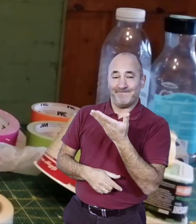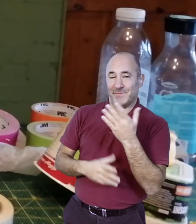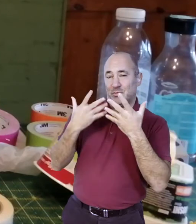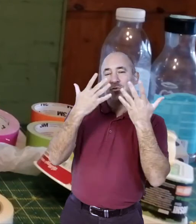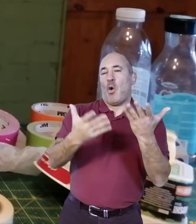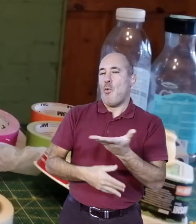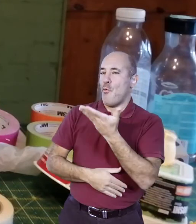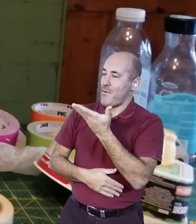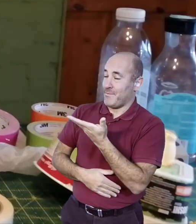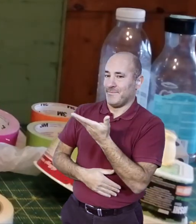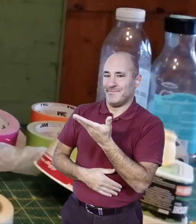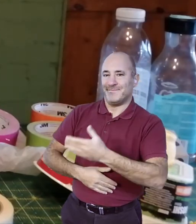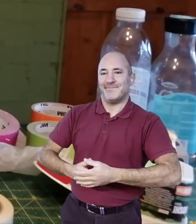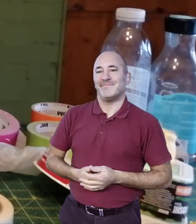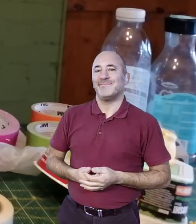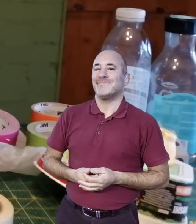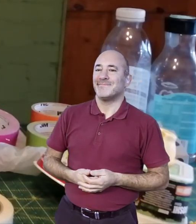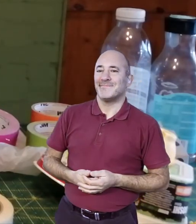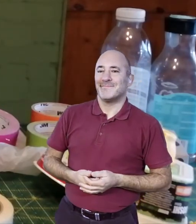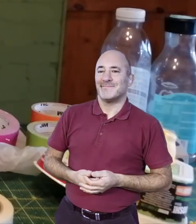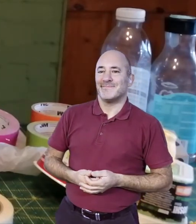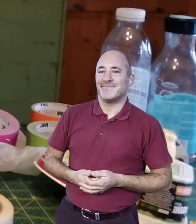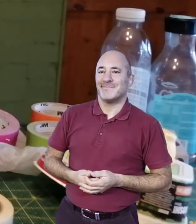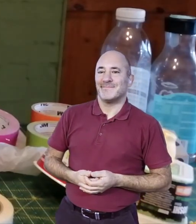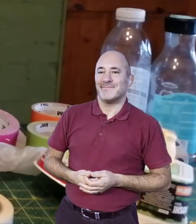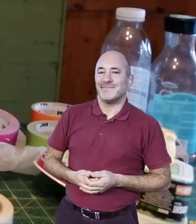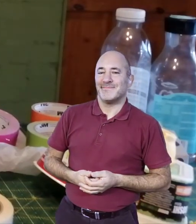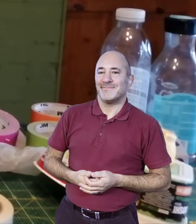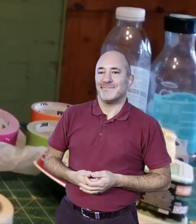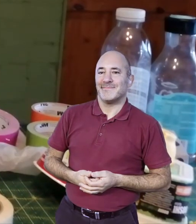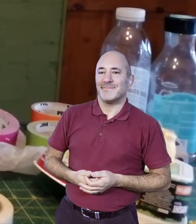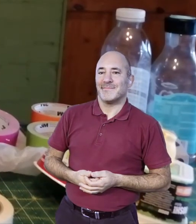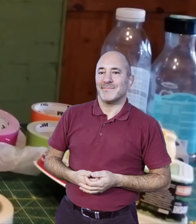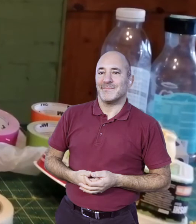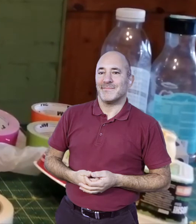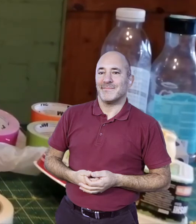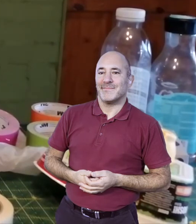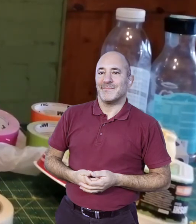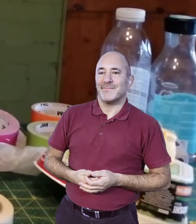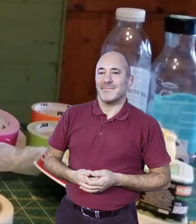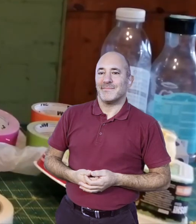the illusion of life. For example,